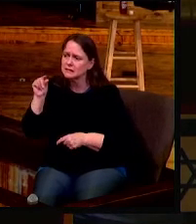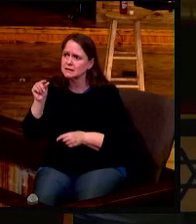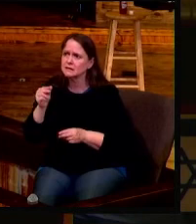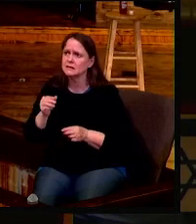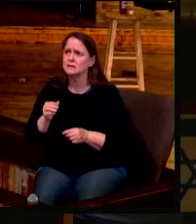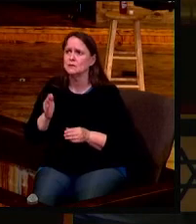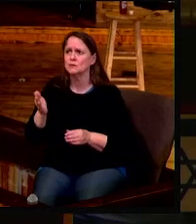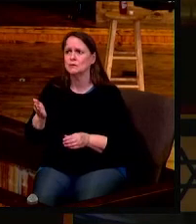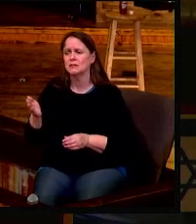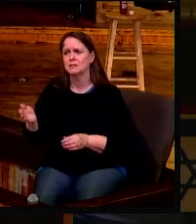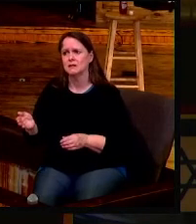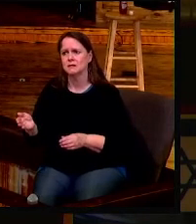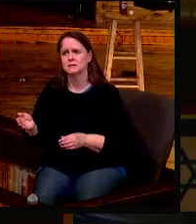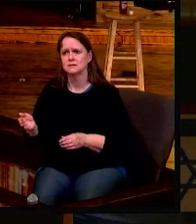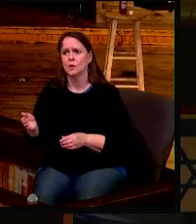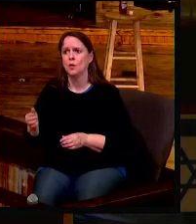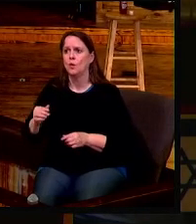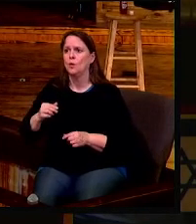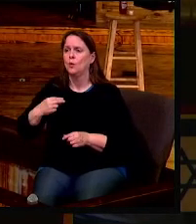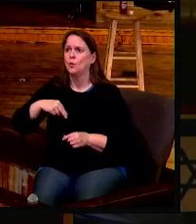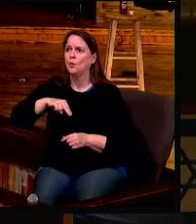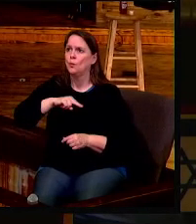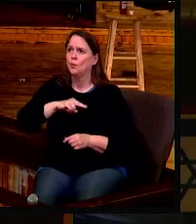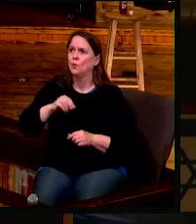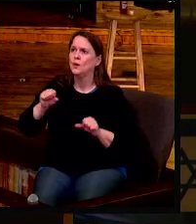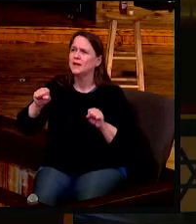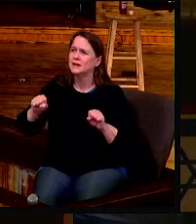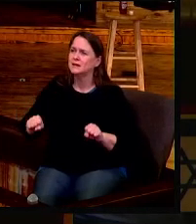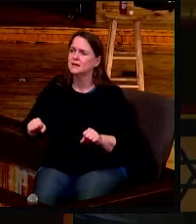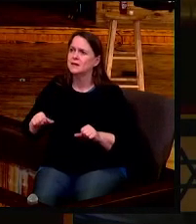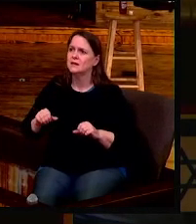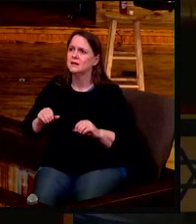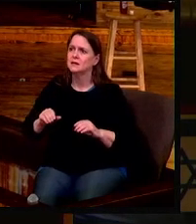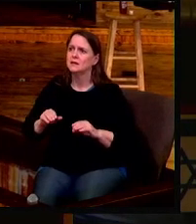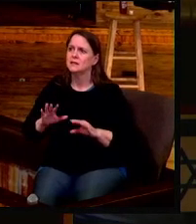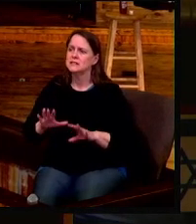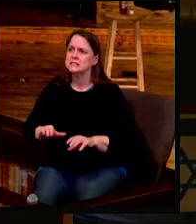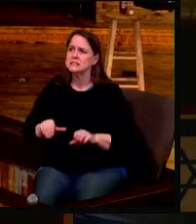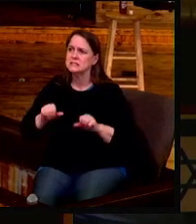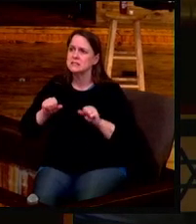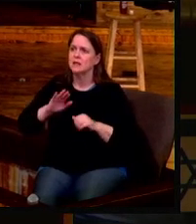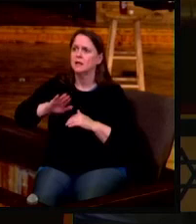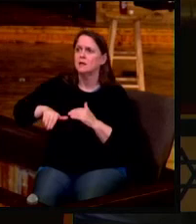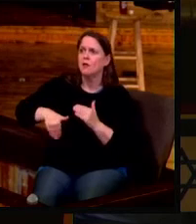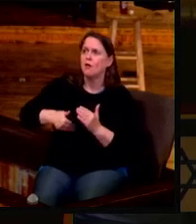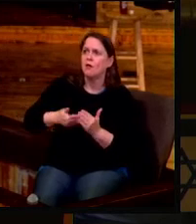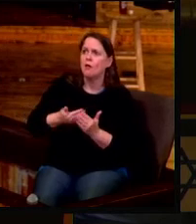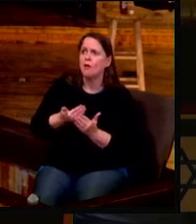out the nonsense and the hatred that somebody else has spewed into your life over the years.